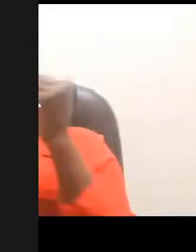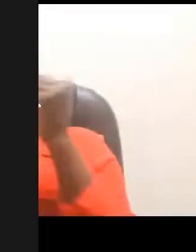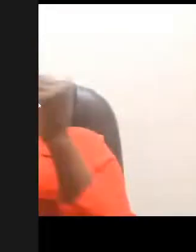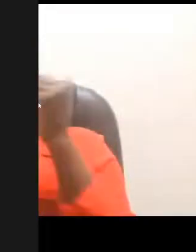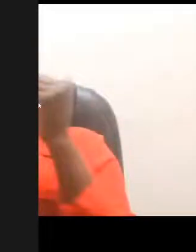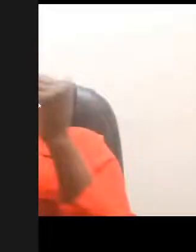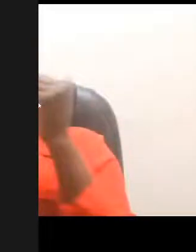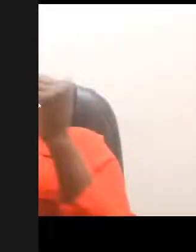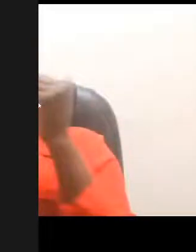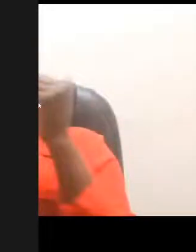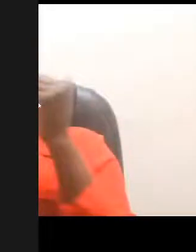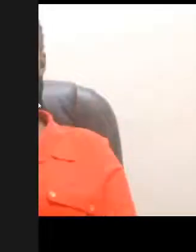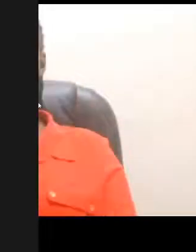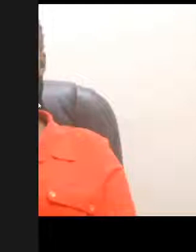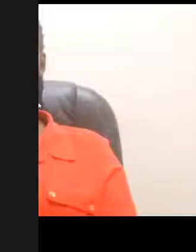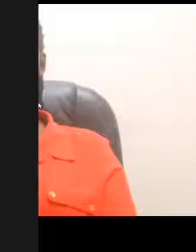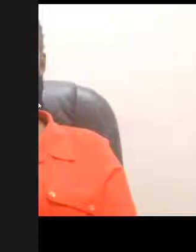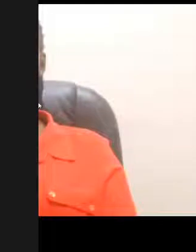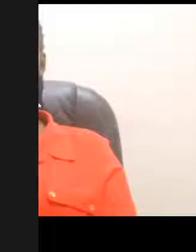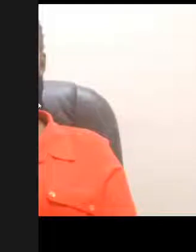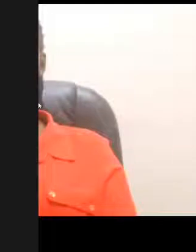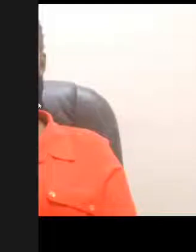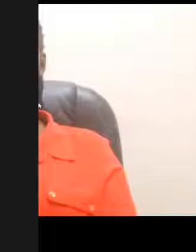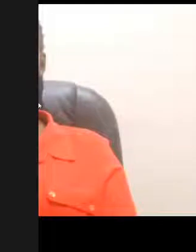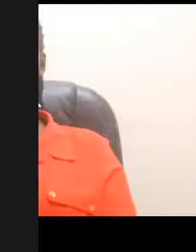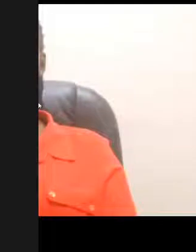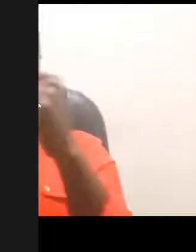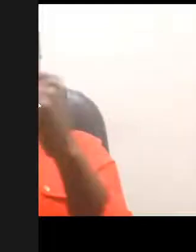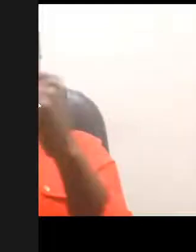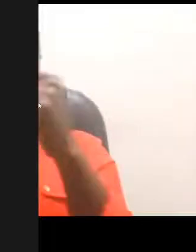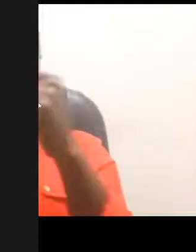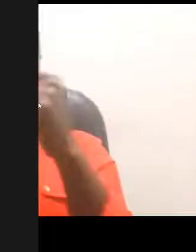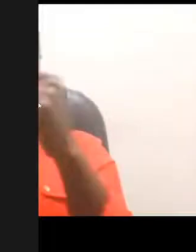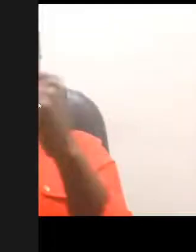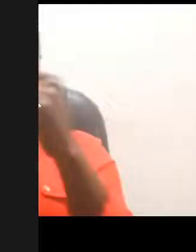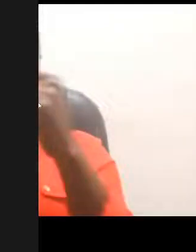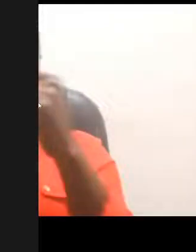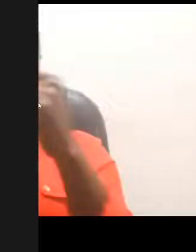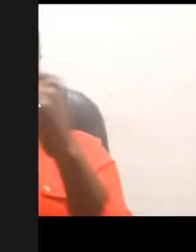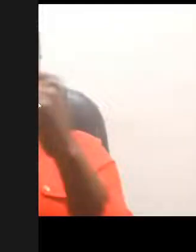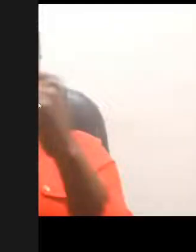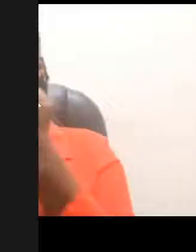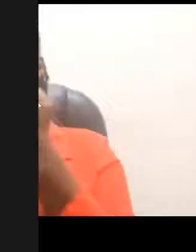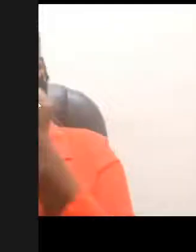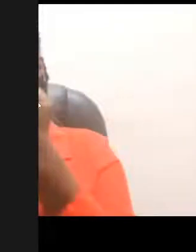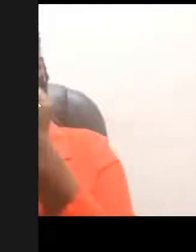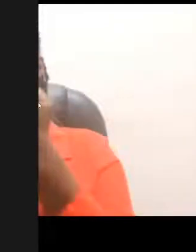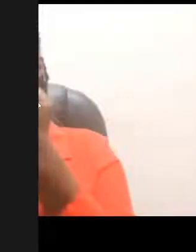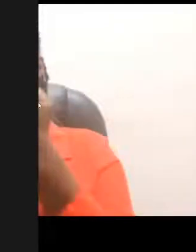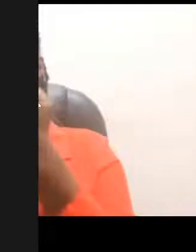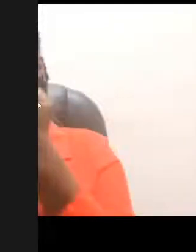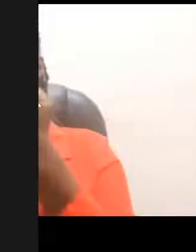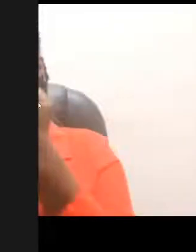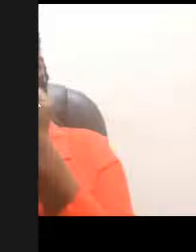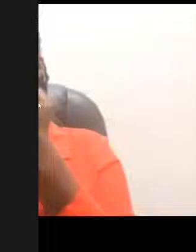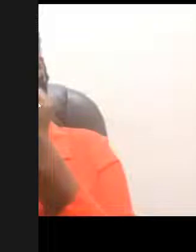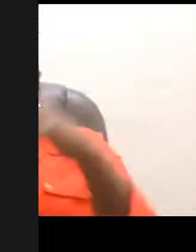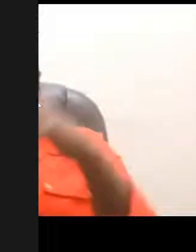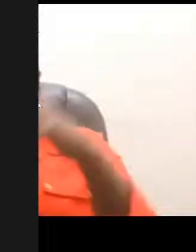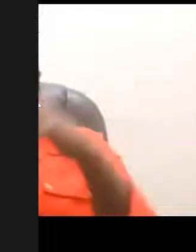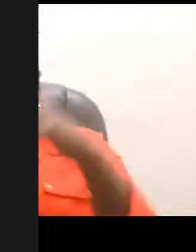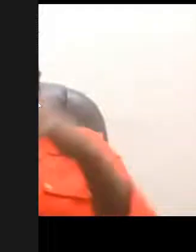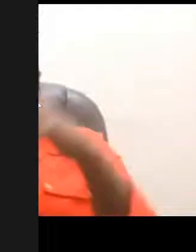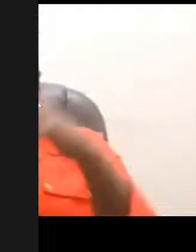session. Many of the issues that are being discussed here have been discussed in various forums and also were discussed yesterday, so I will keep